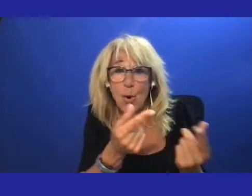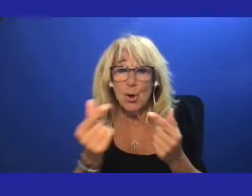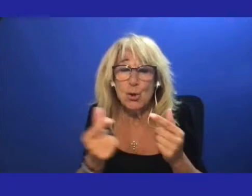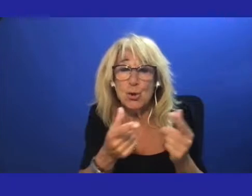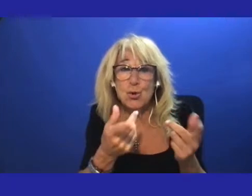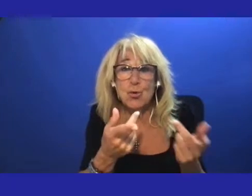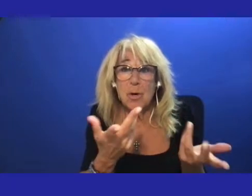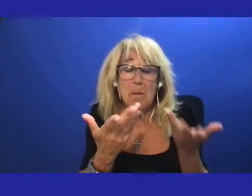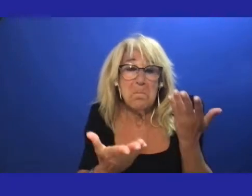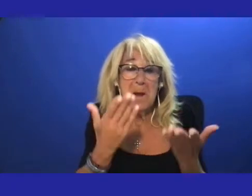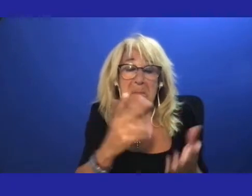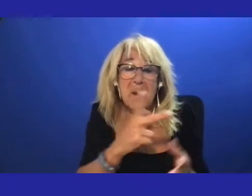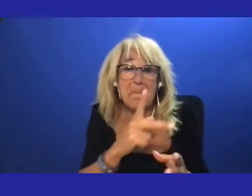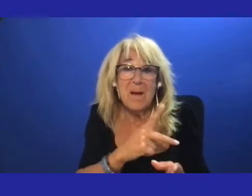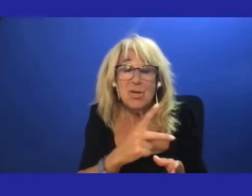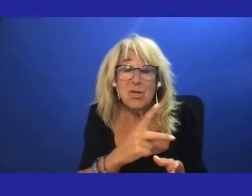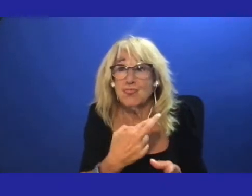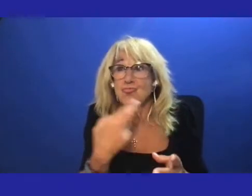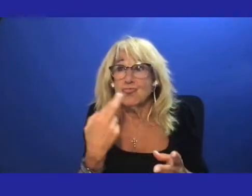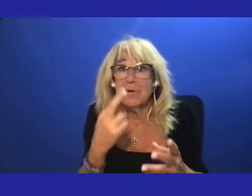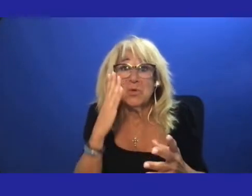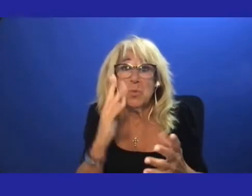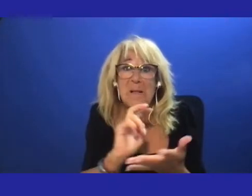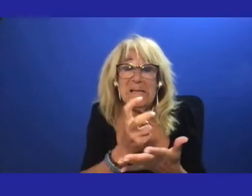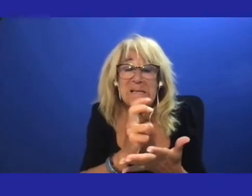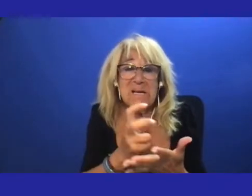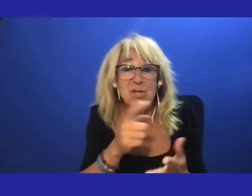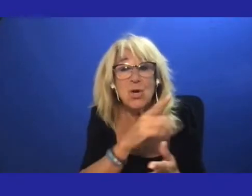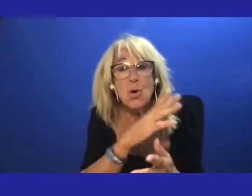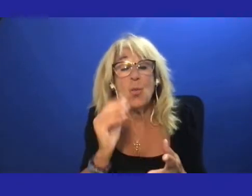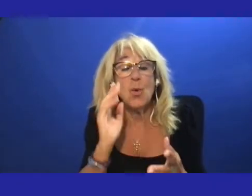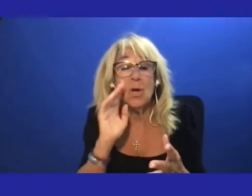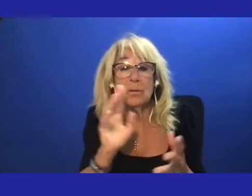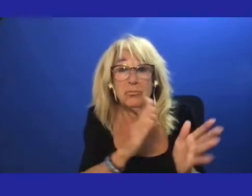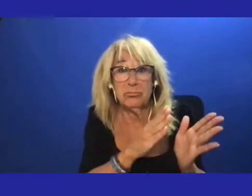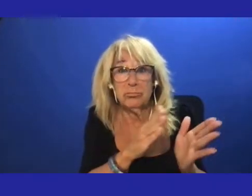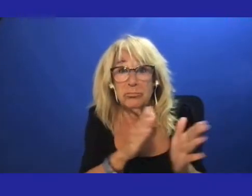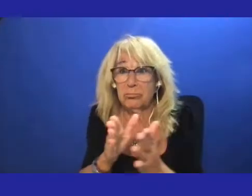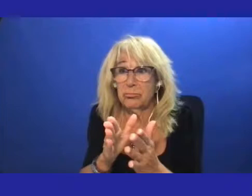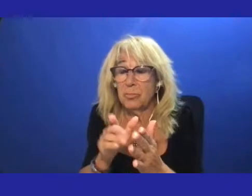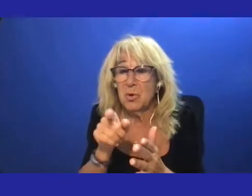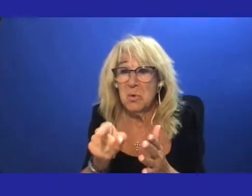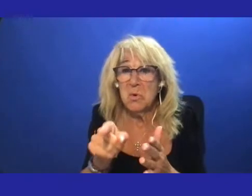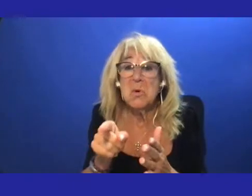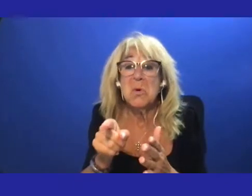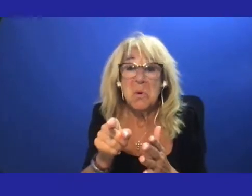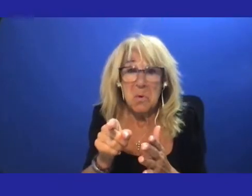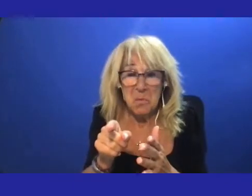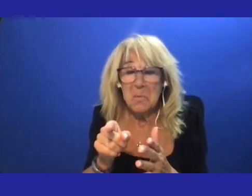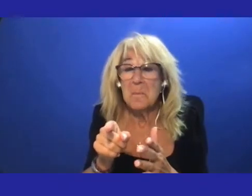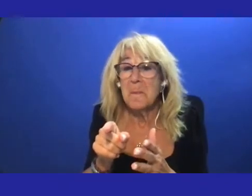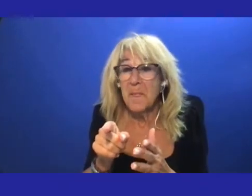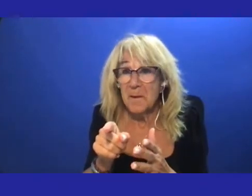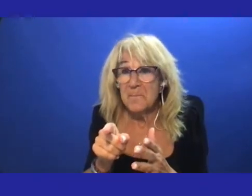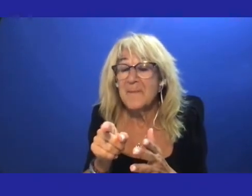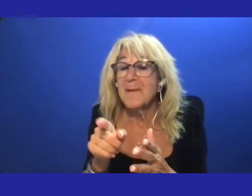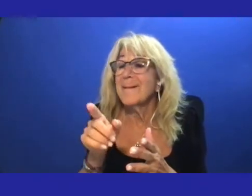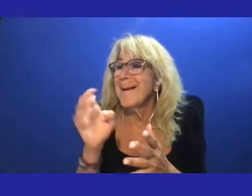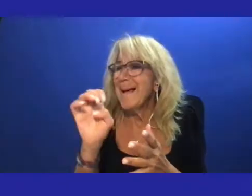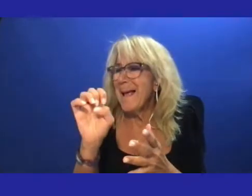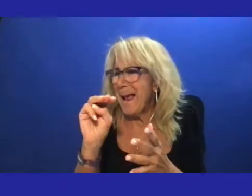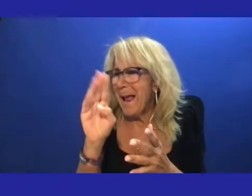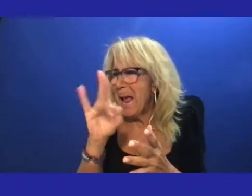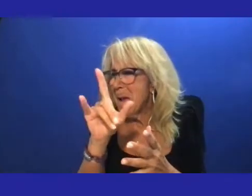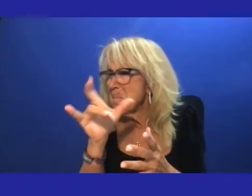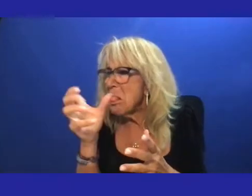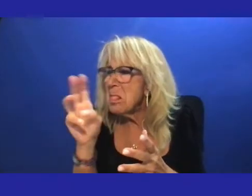seizure? And we're going to be moving towards situations where sepsis in pregnancy, as well as venous thromboembolism, all these are things that are